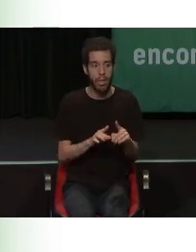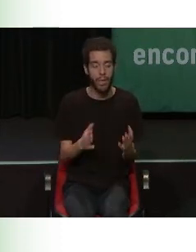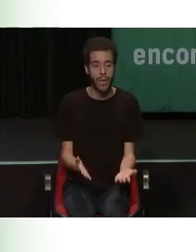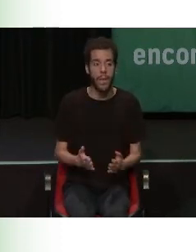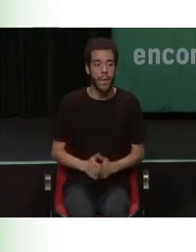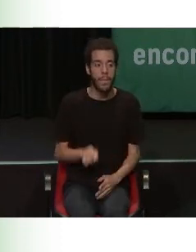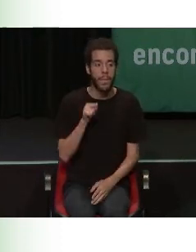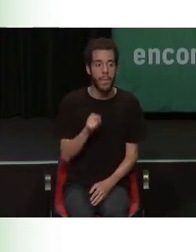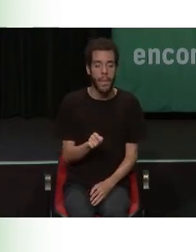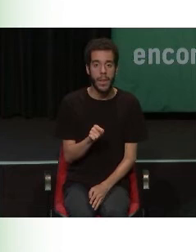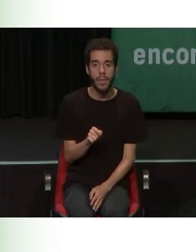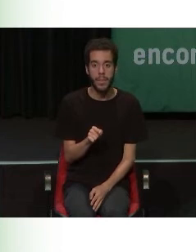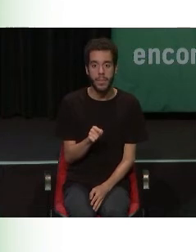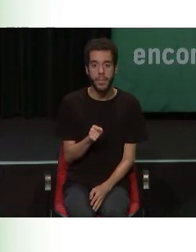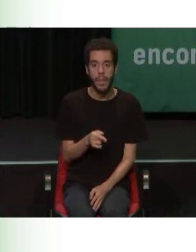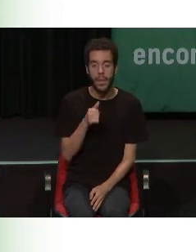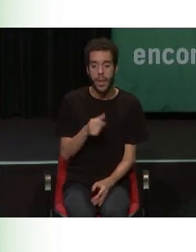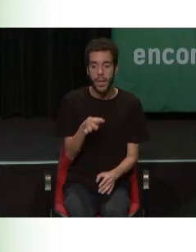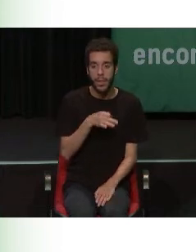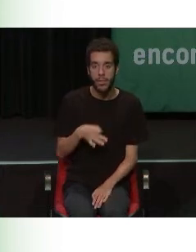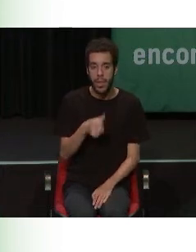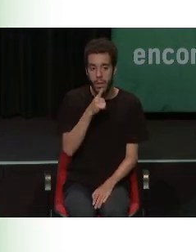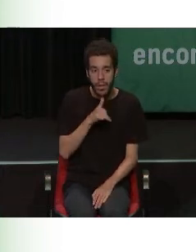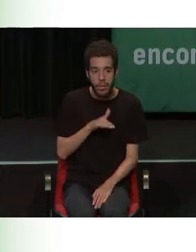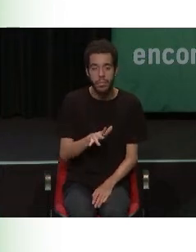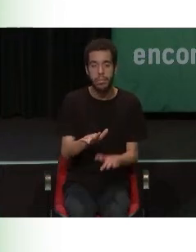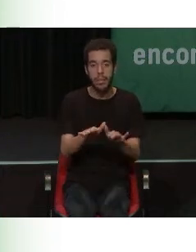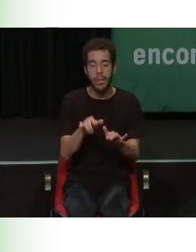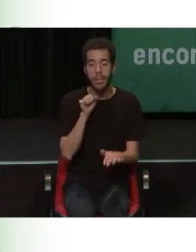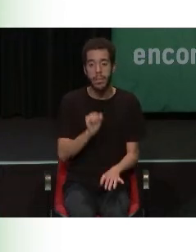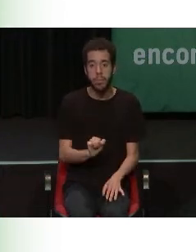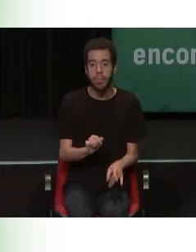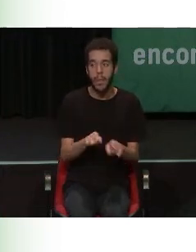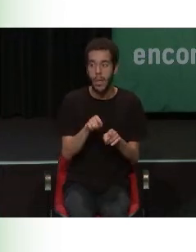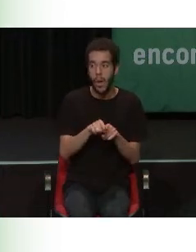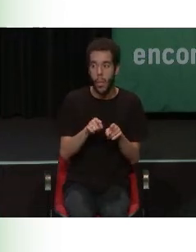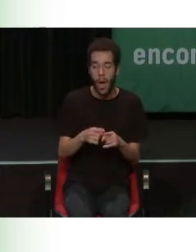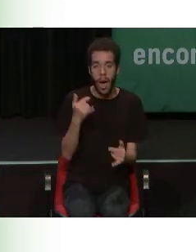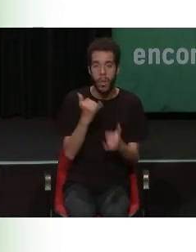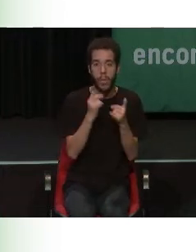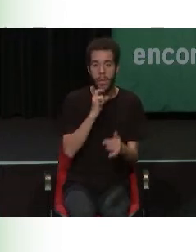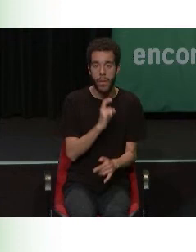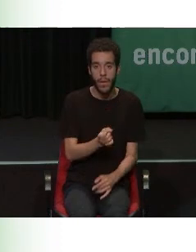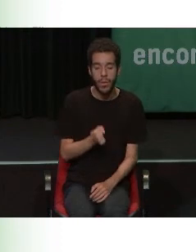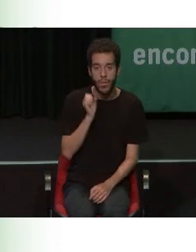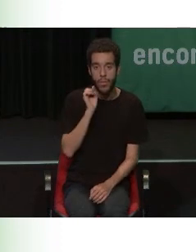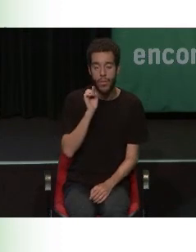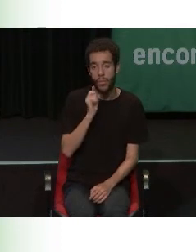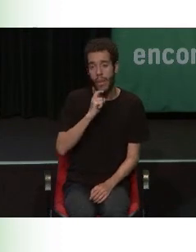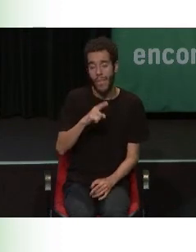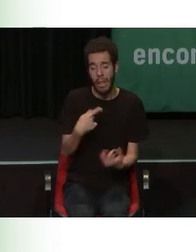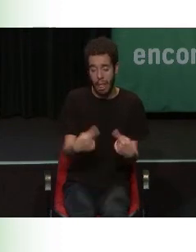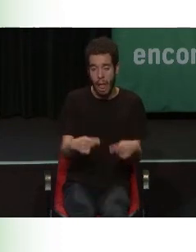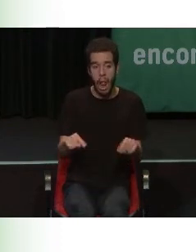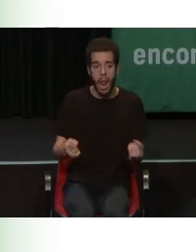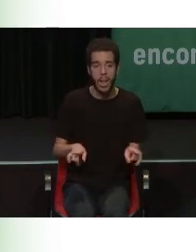quite strikingly, in leukemic cells, the IL-7 receptor mediated signaling really boosted. So there was association with